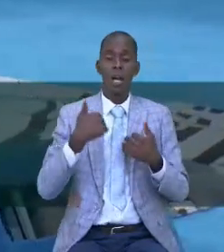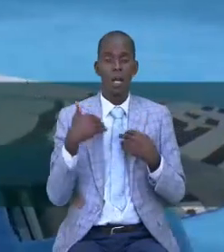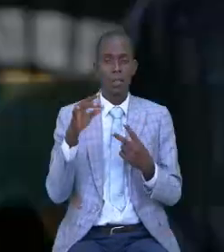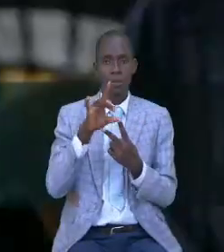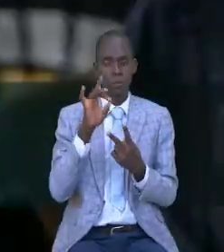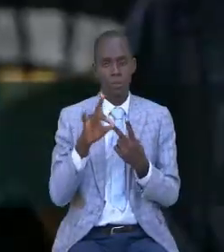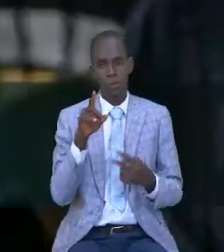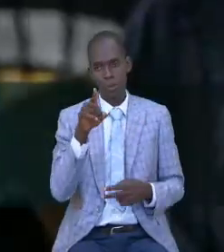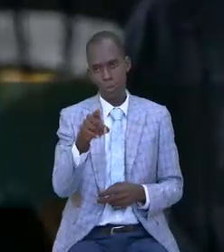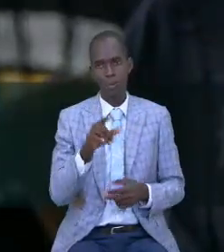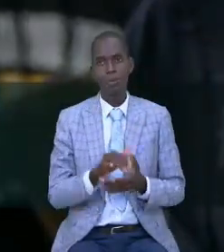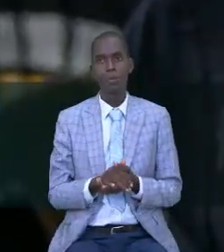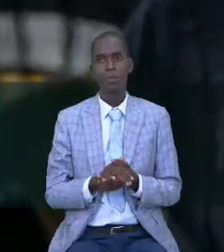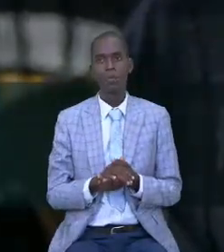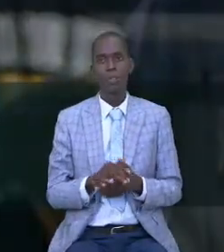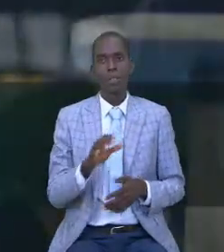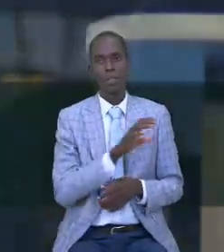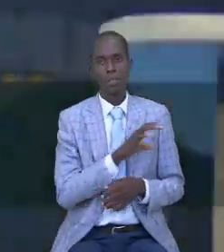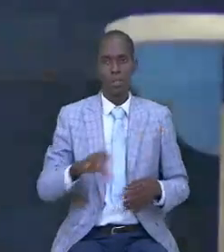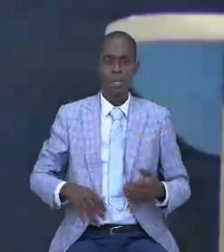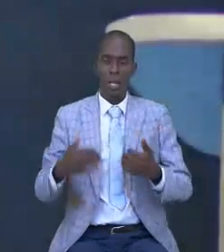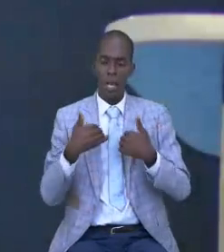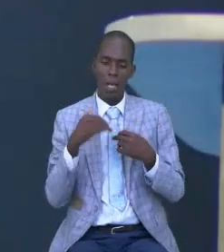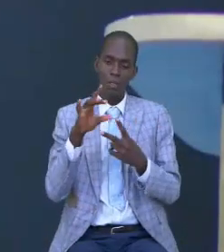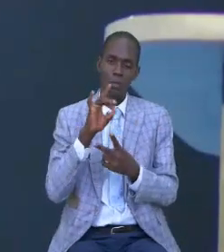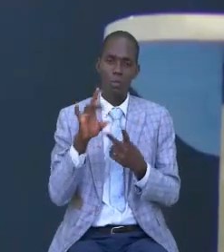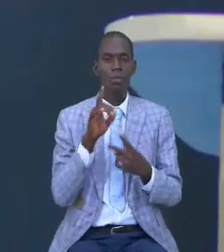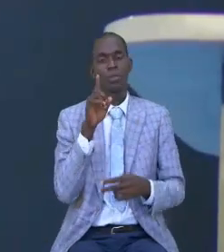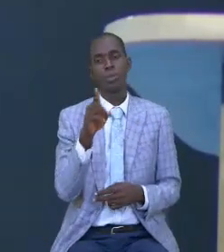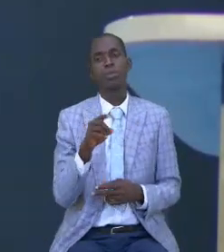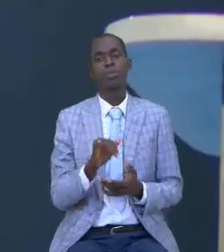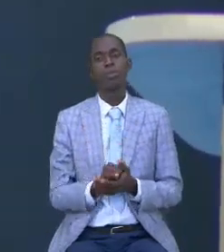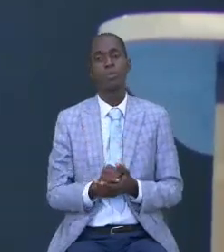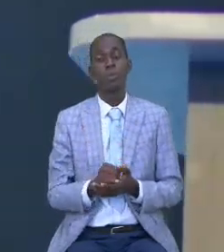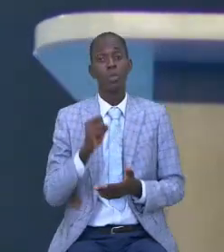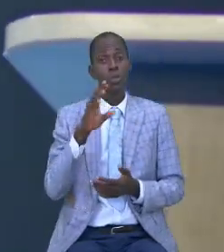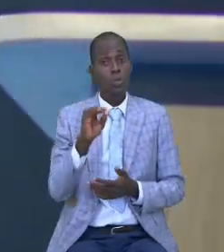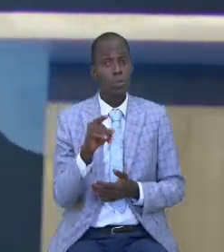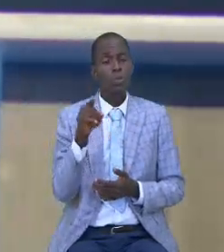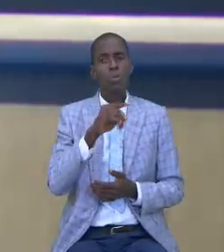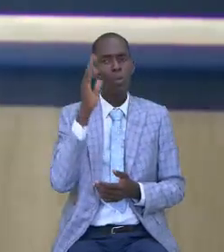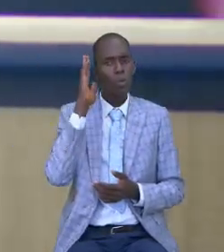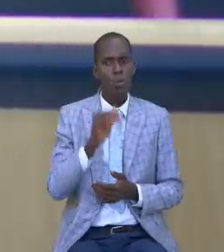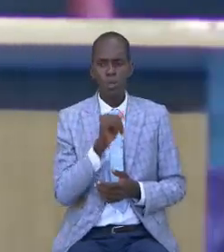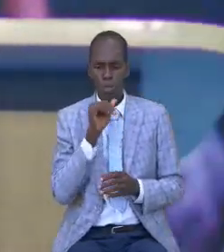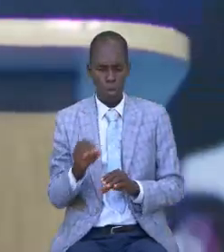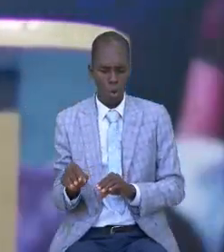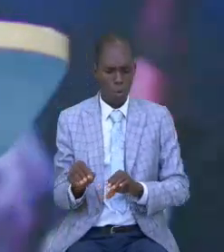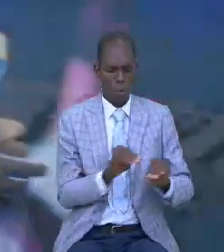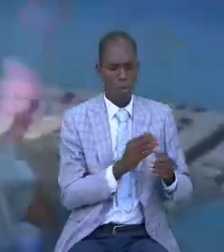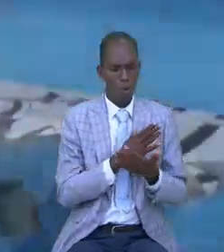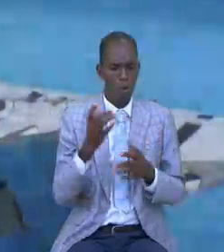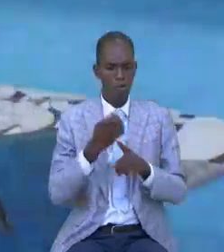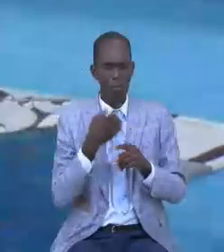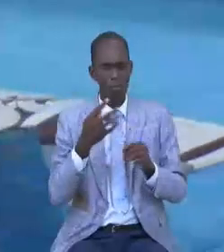you. Christ has chosen you. So you will not go away from the queue.